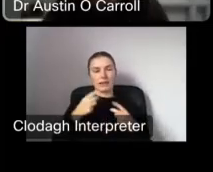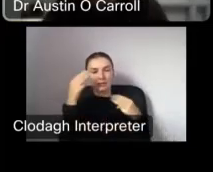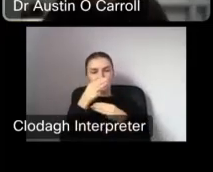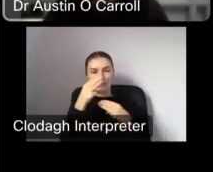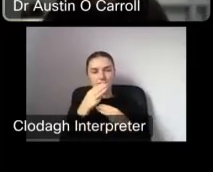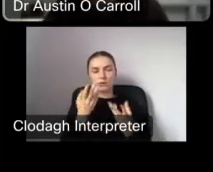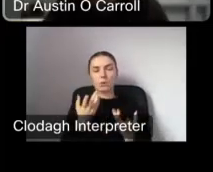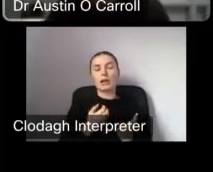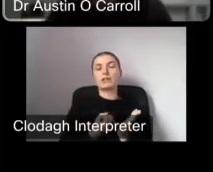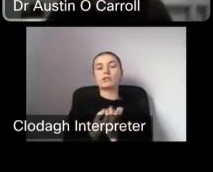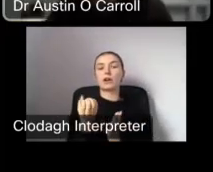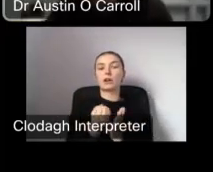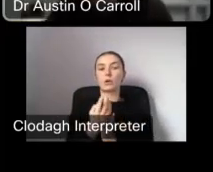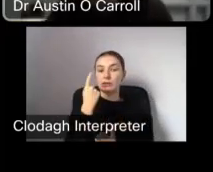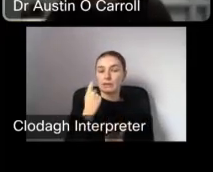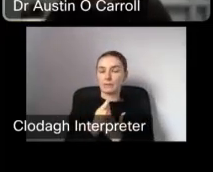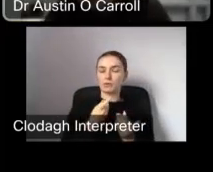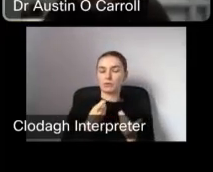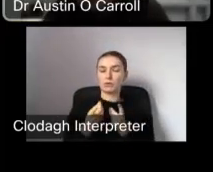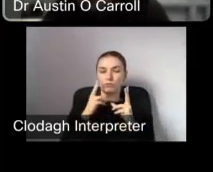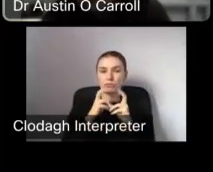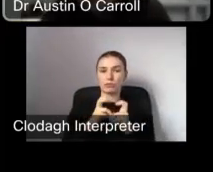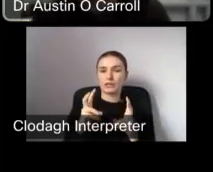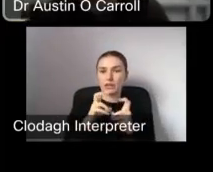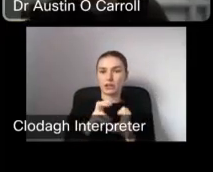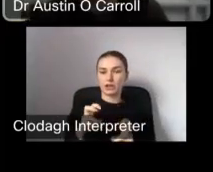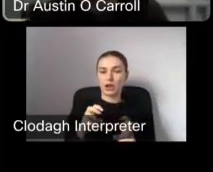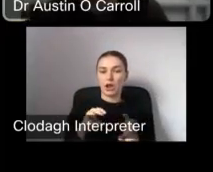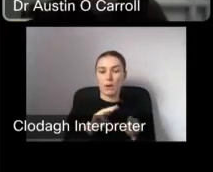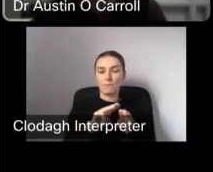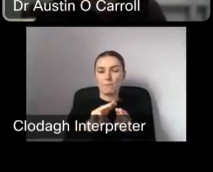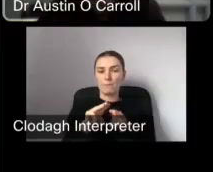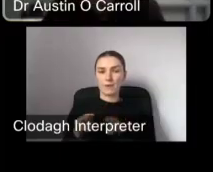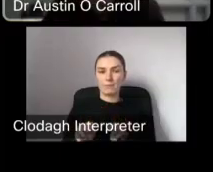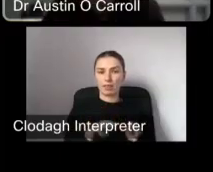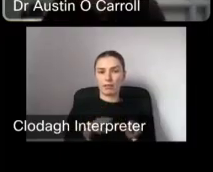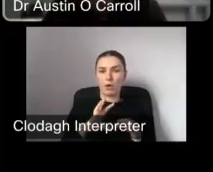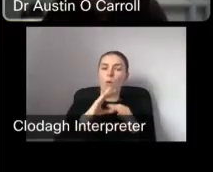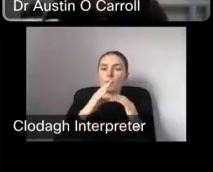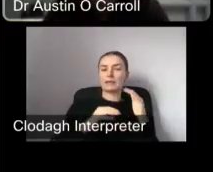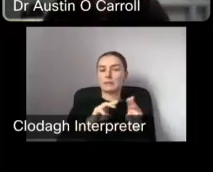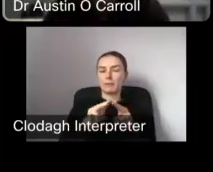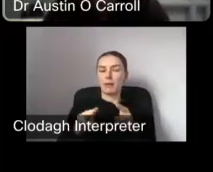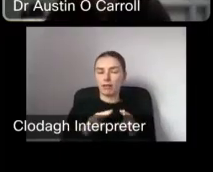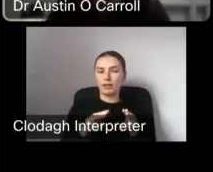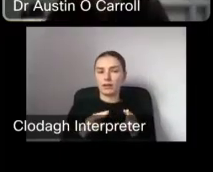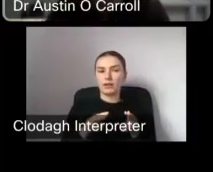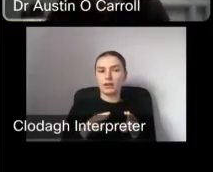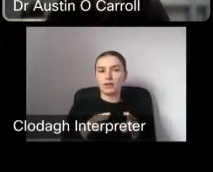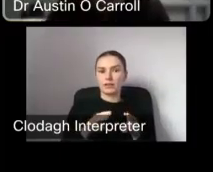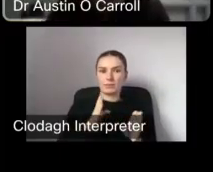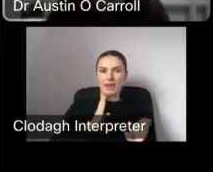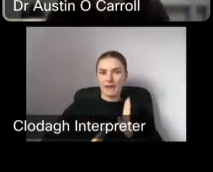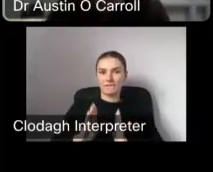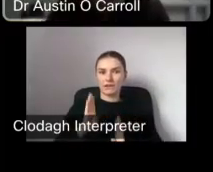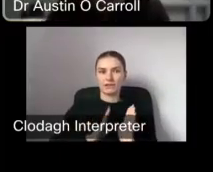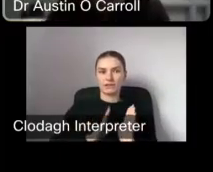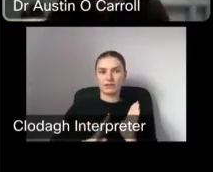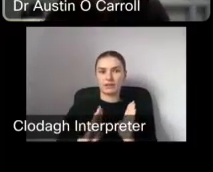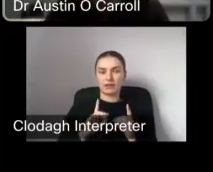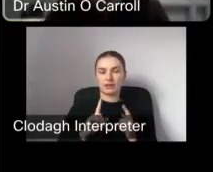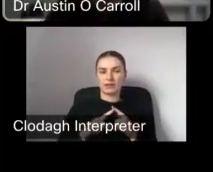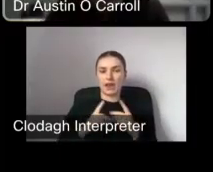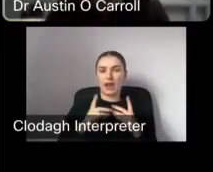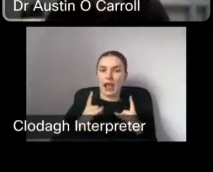story. I once was doing research on people experiencing homelessness, their behaviors, their